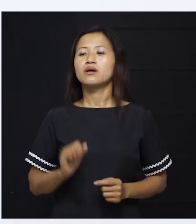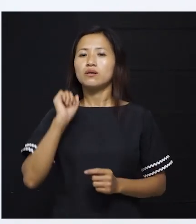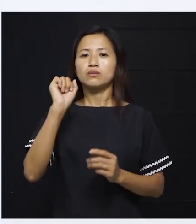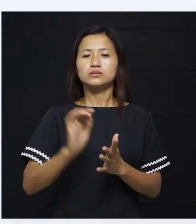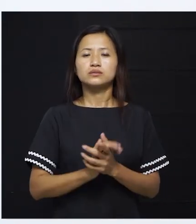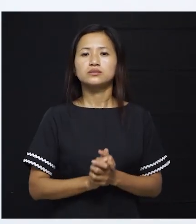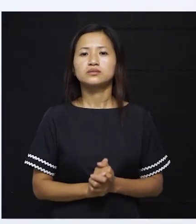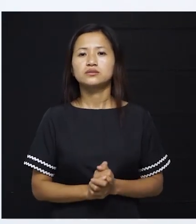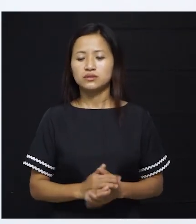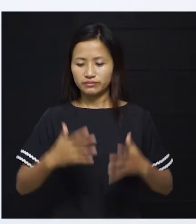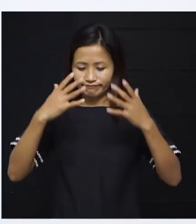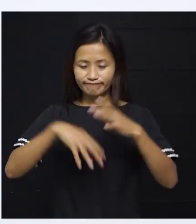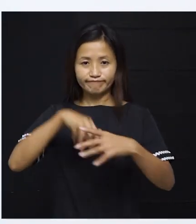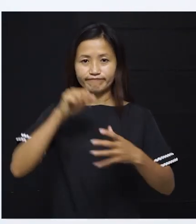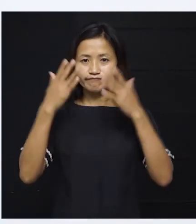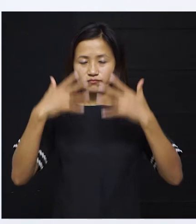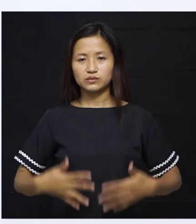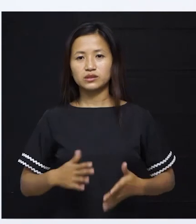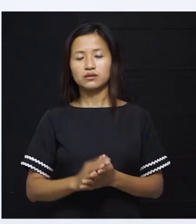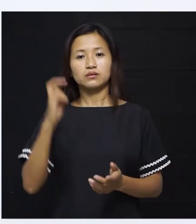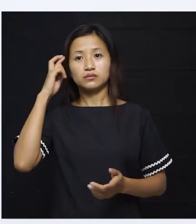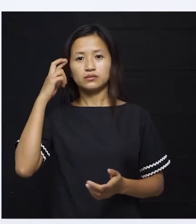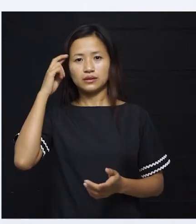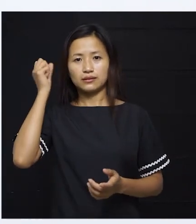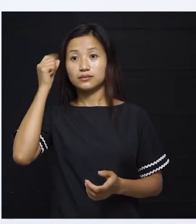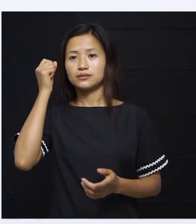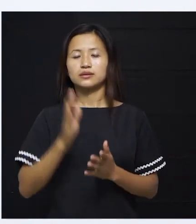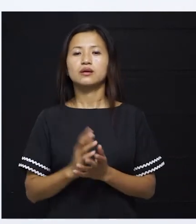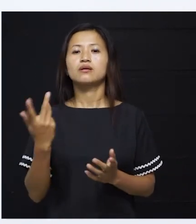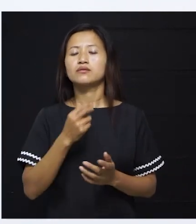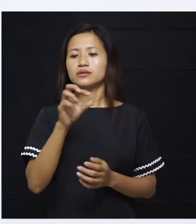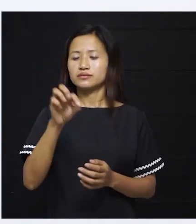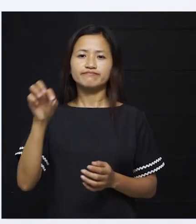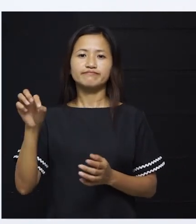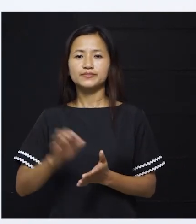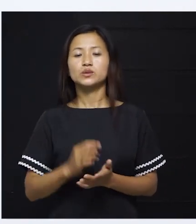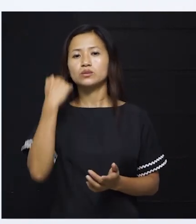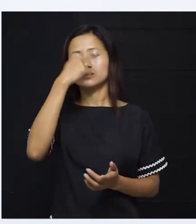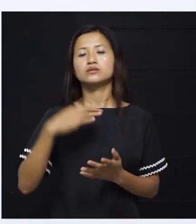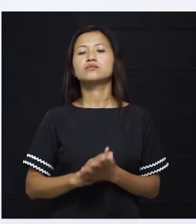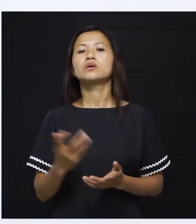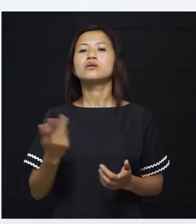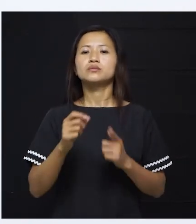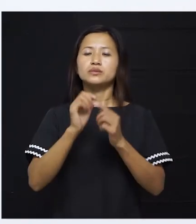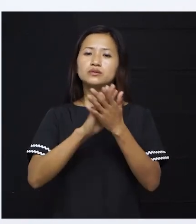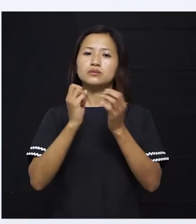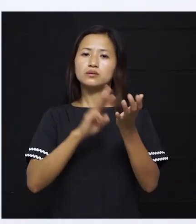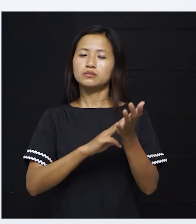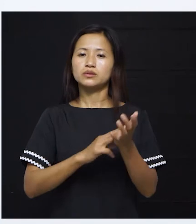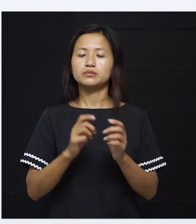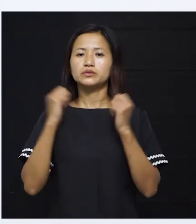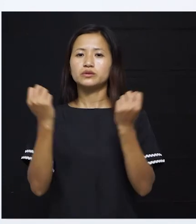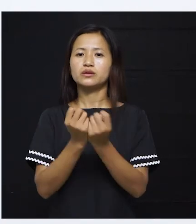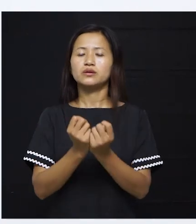their outfits, we can also recognize one another. We can identify who is from a Pom tribe, we can identify